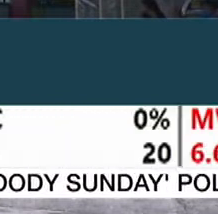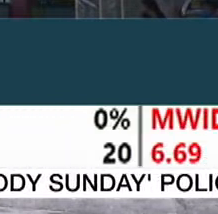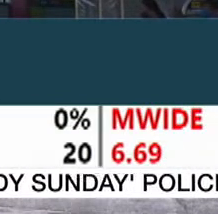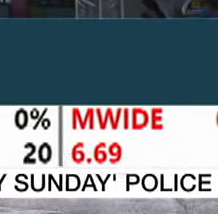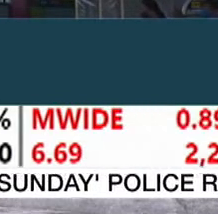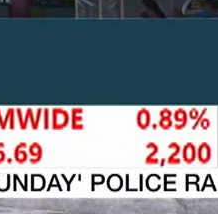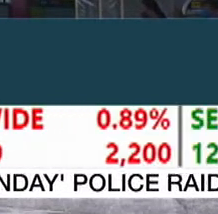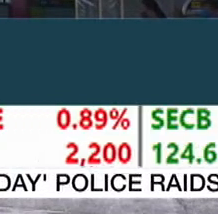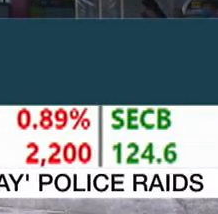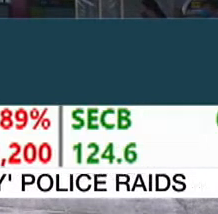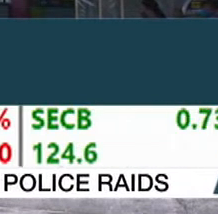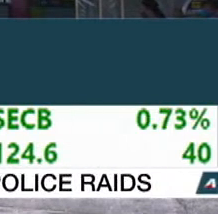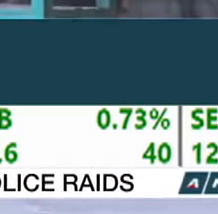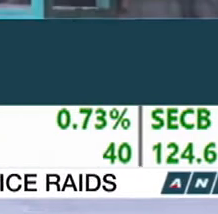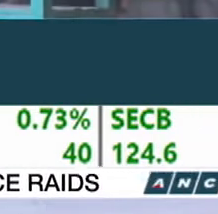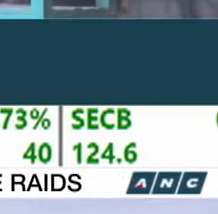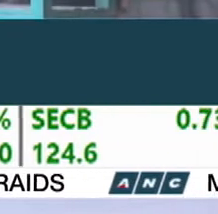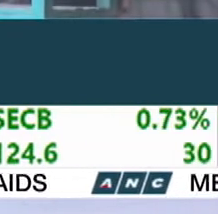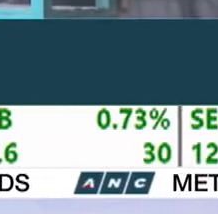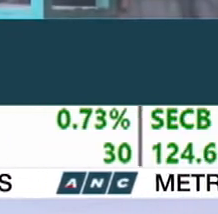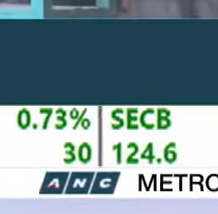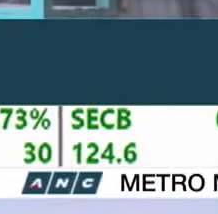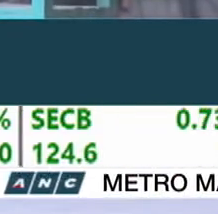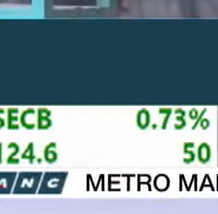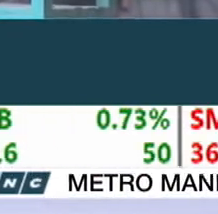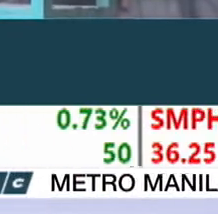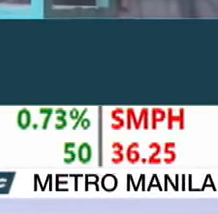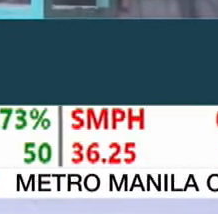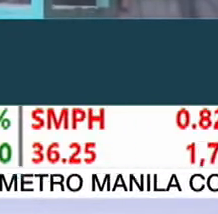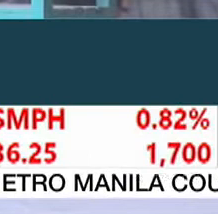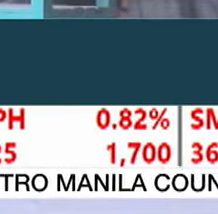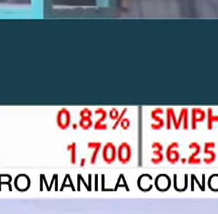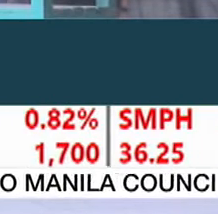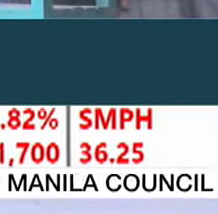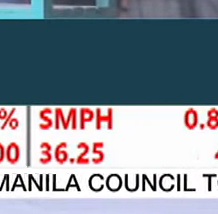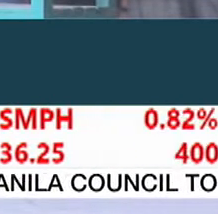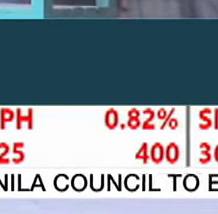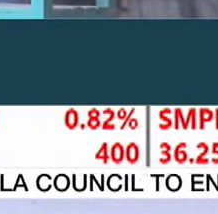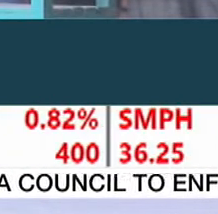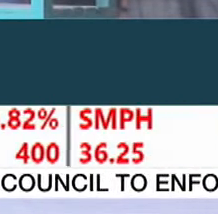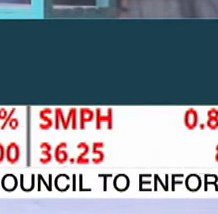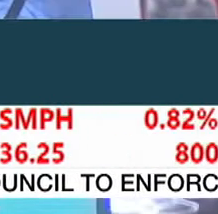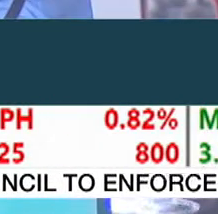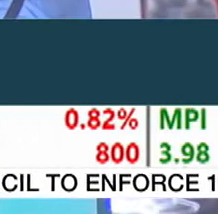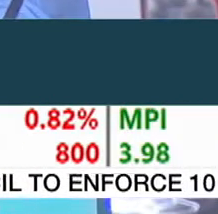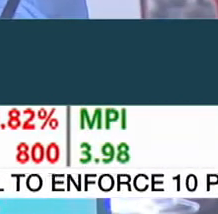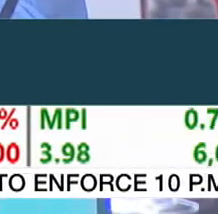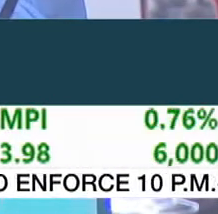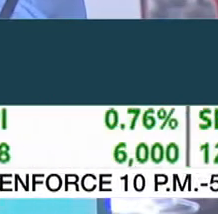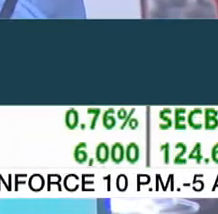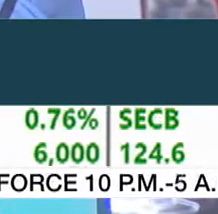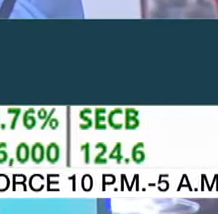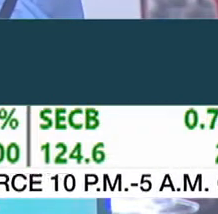gymnasium near Andres Soriano Elementary School. Also, the ballot boxes, they were inspected by the teachers,